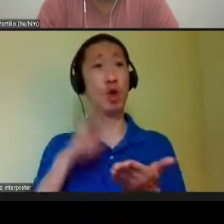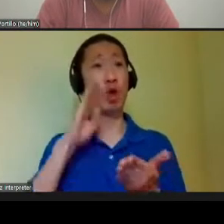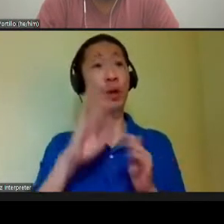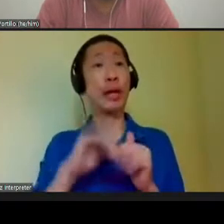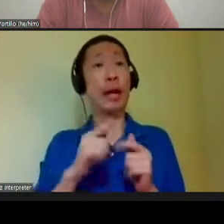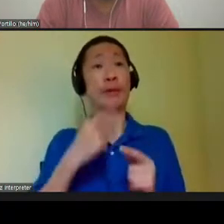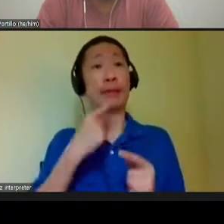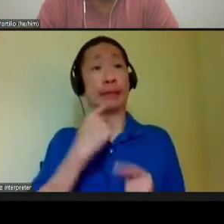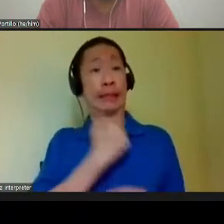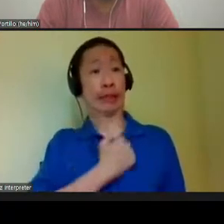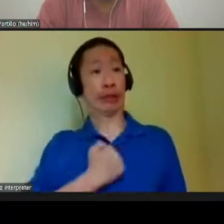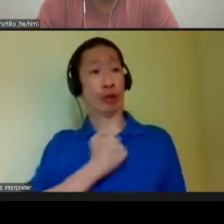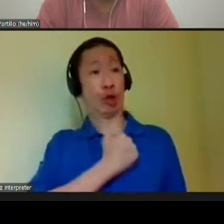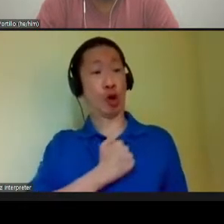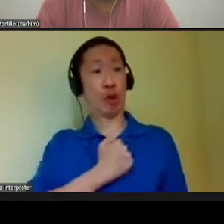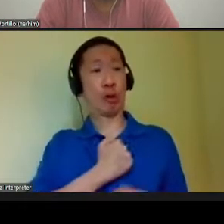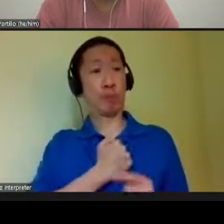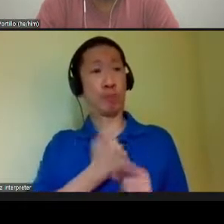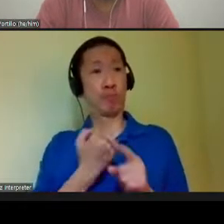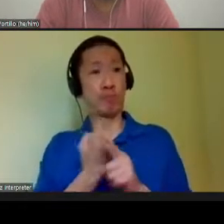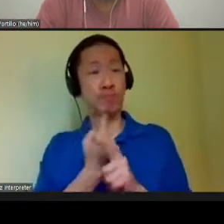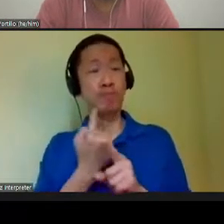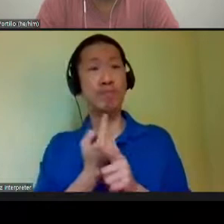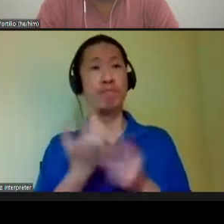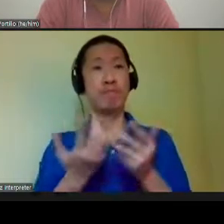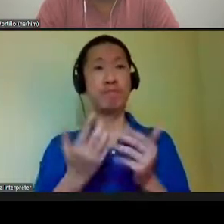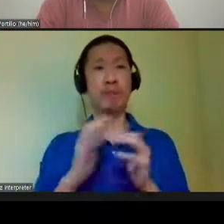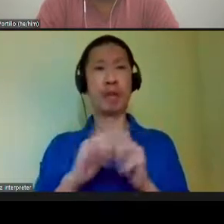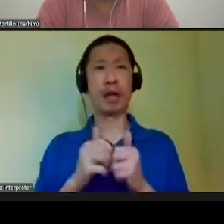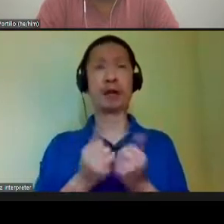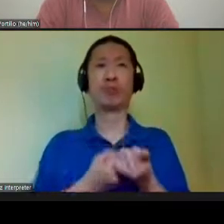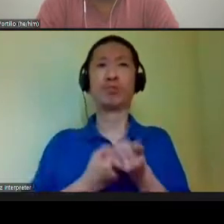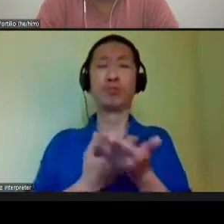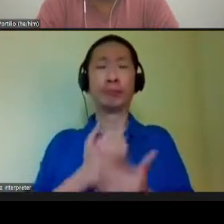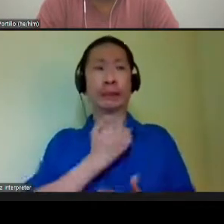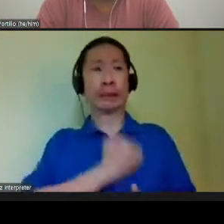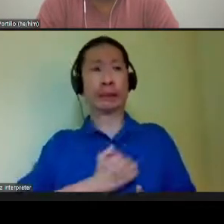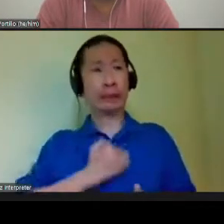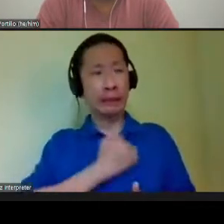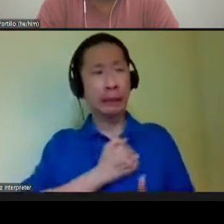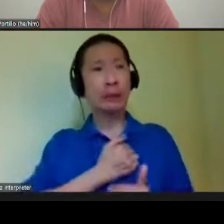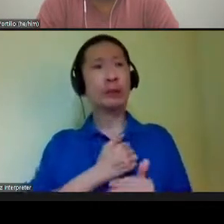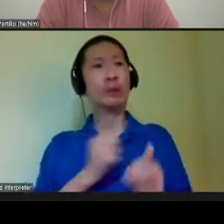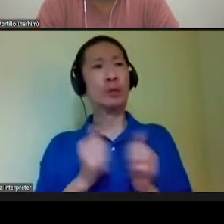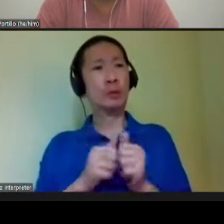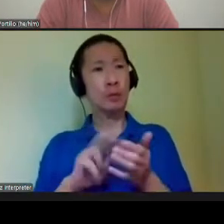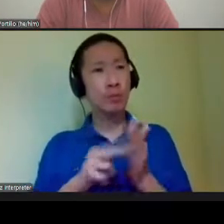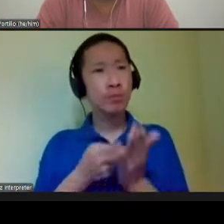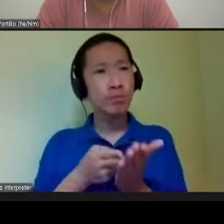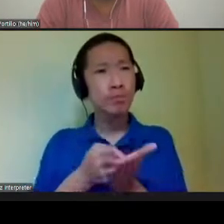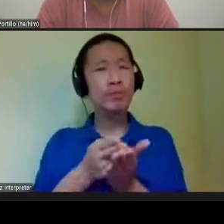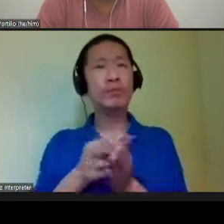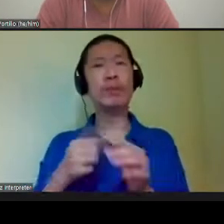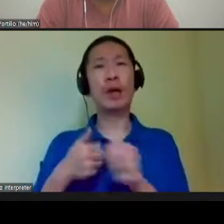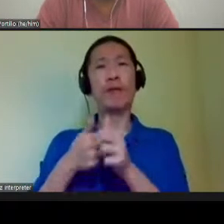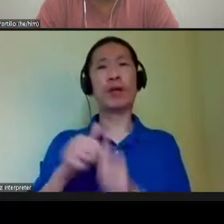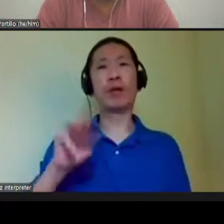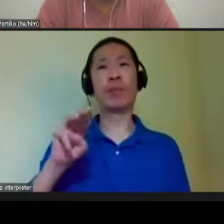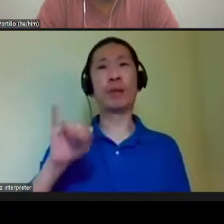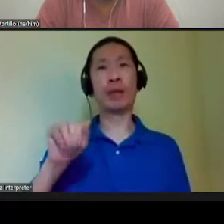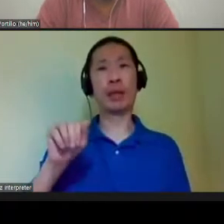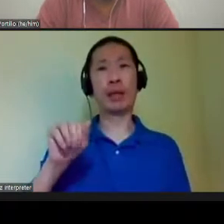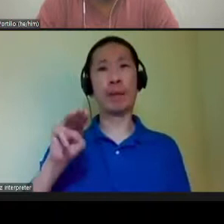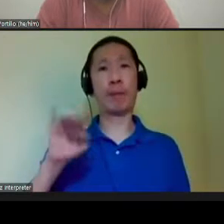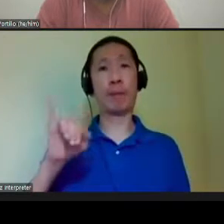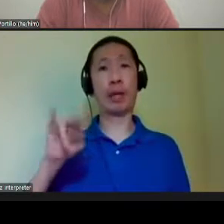well, right? How to do a meaningful apology. And I follow Mia Mingus's, like, this is how to do an